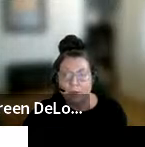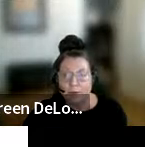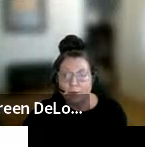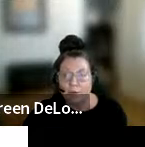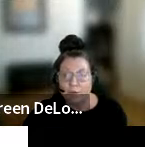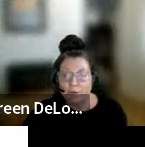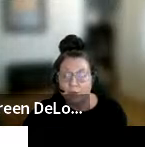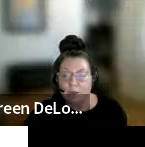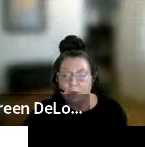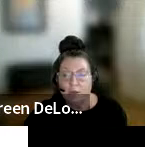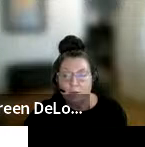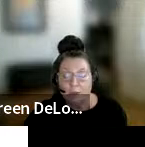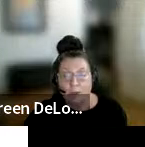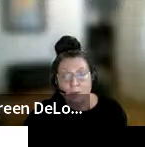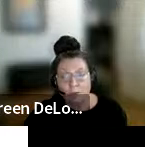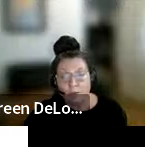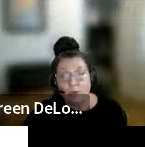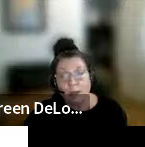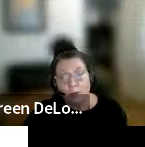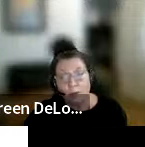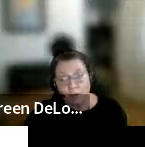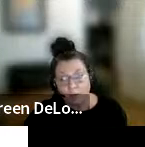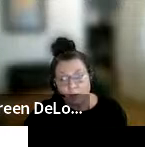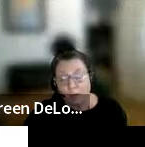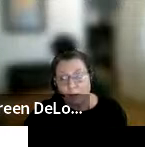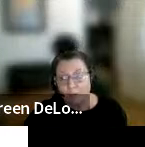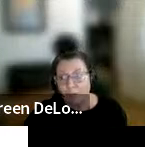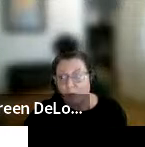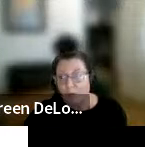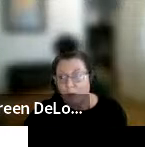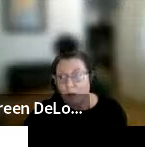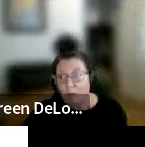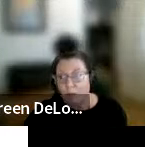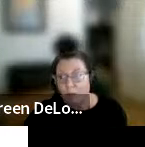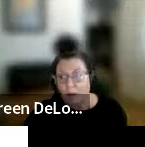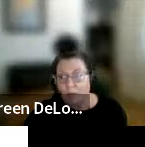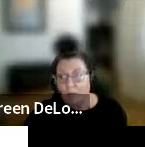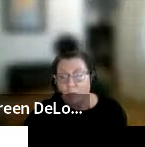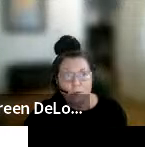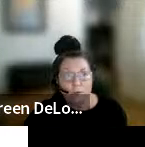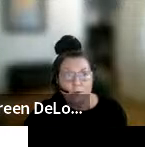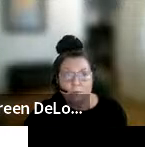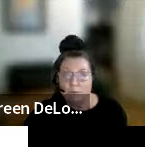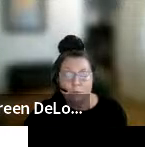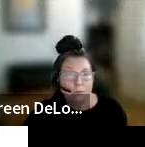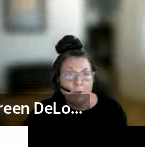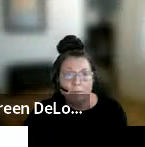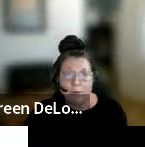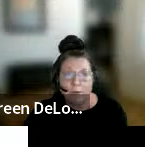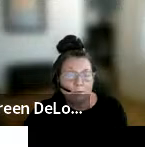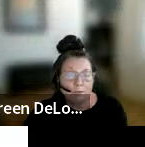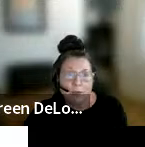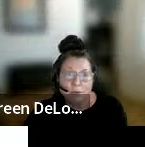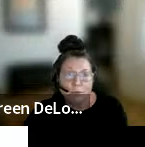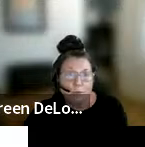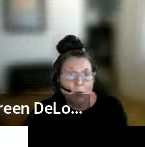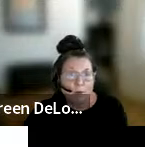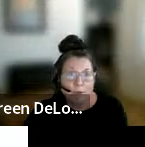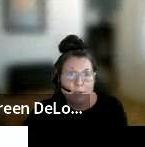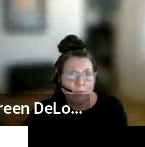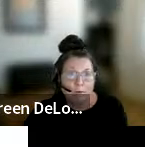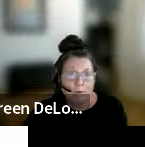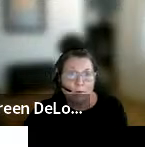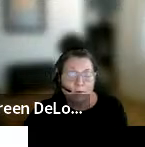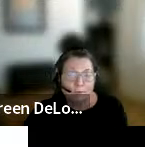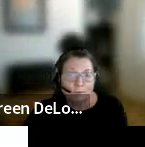mental health diagnoses than adults without disability. And mental health just affects us